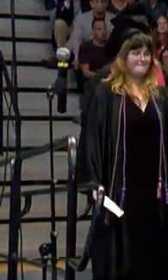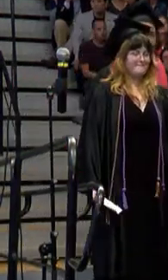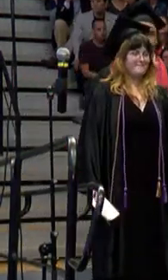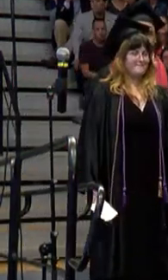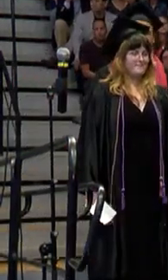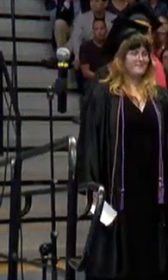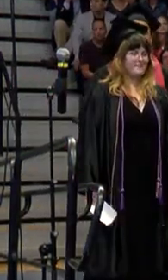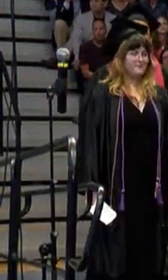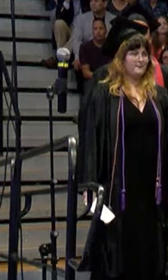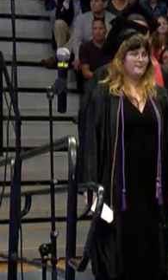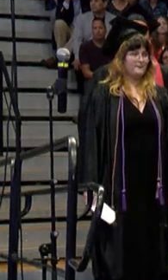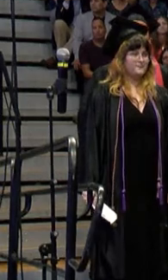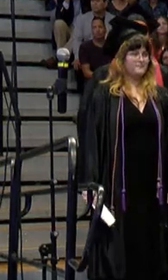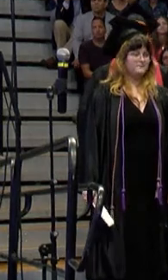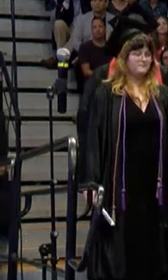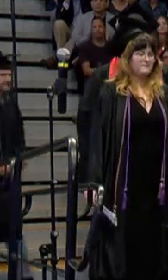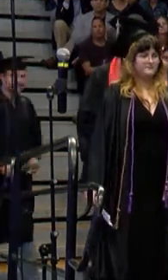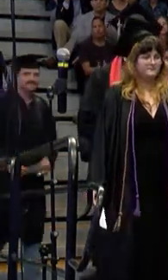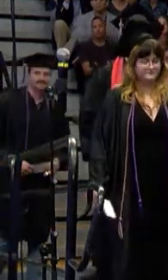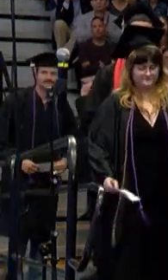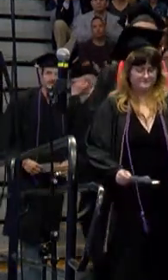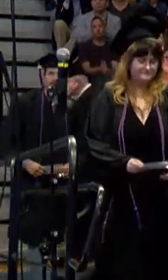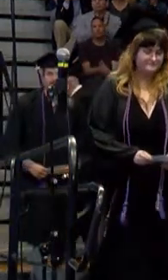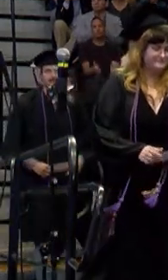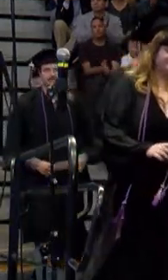Sophie Bateman Cortez.